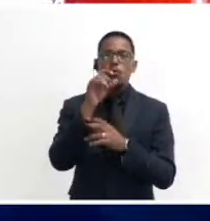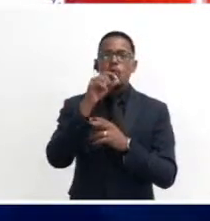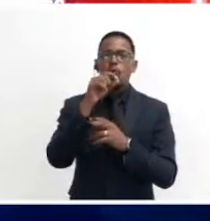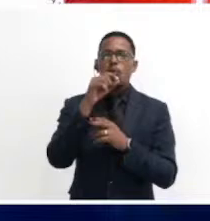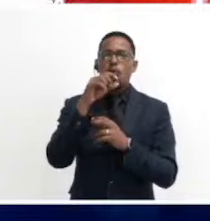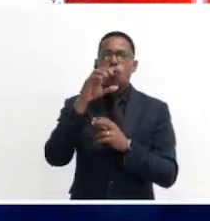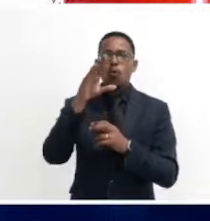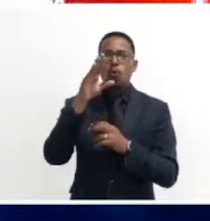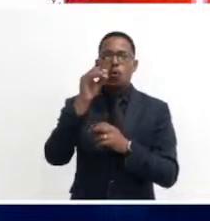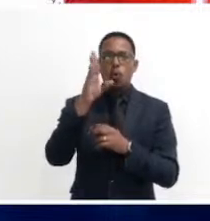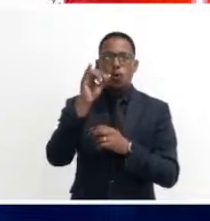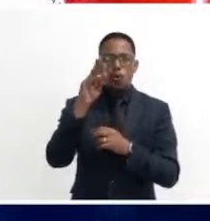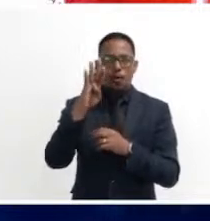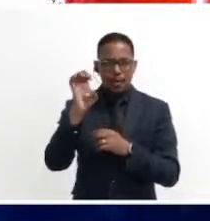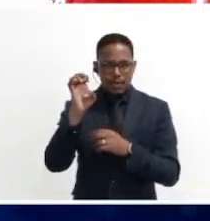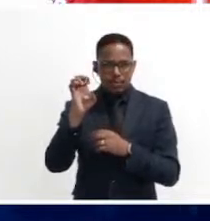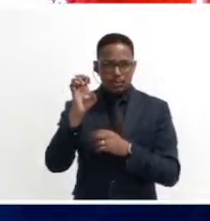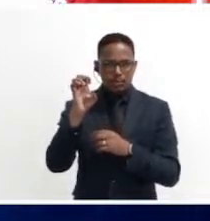balls.